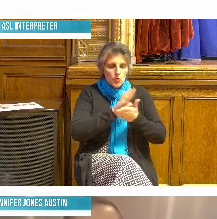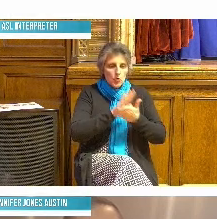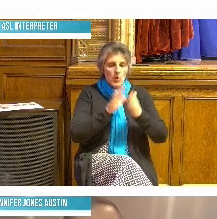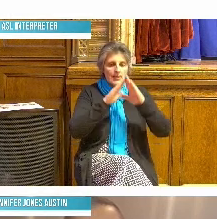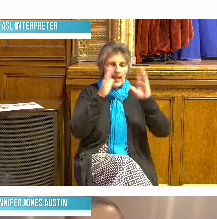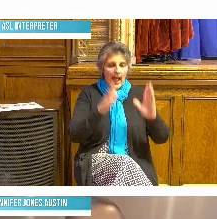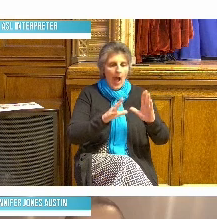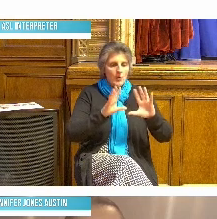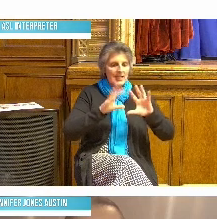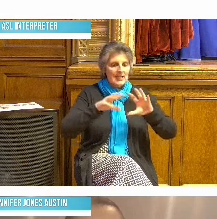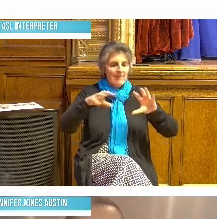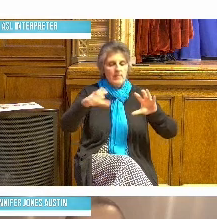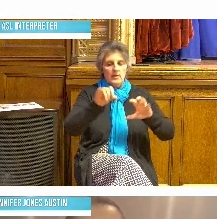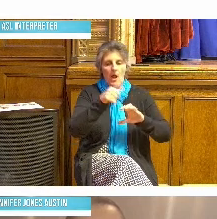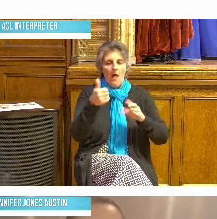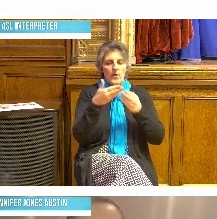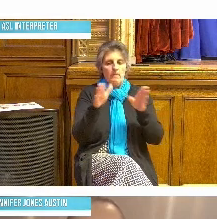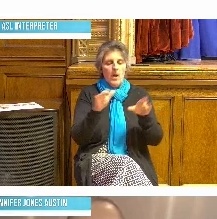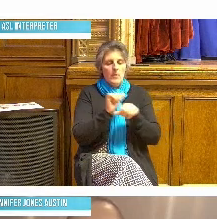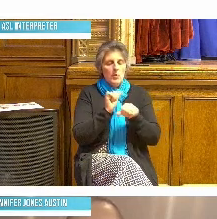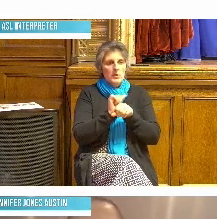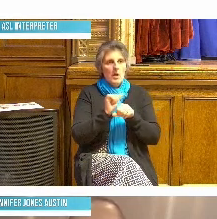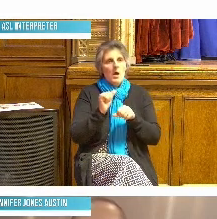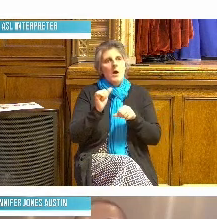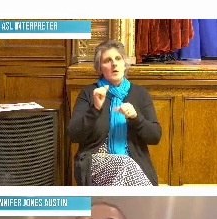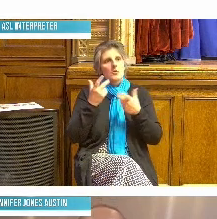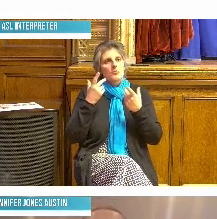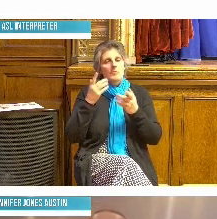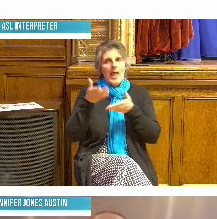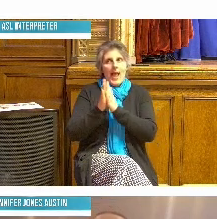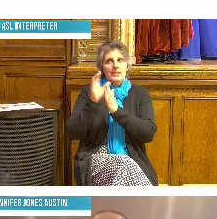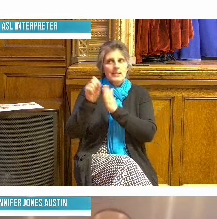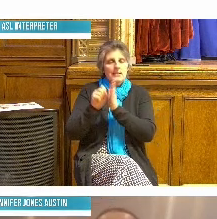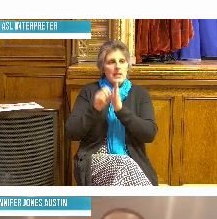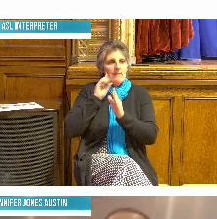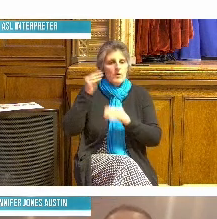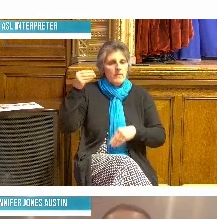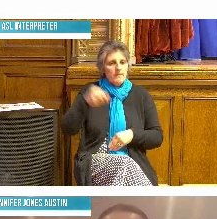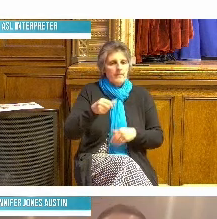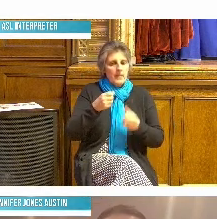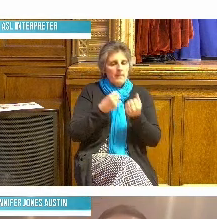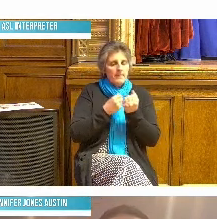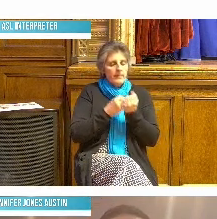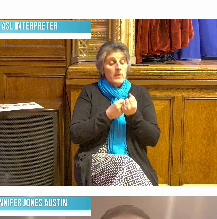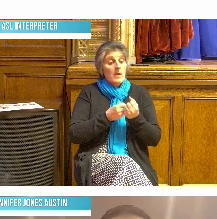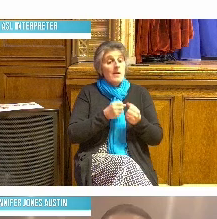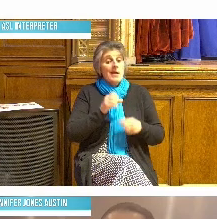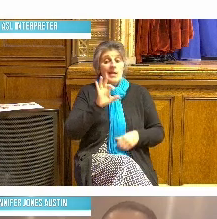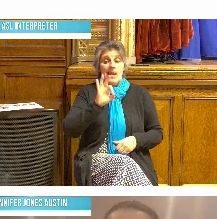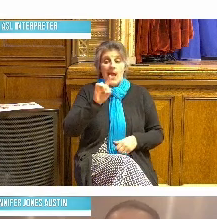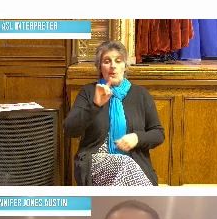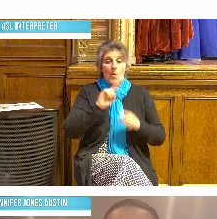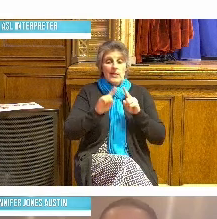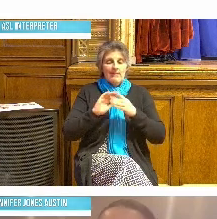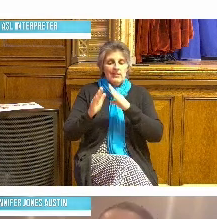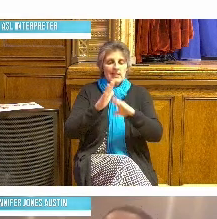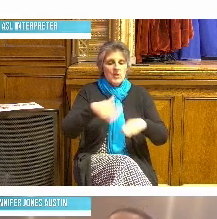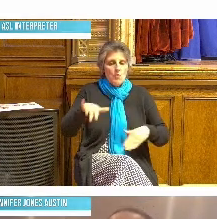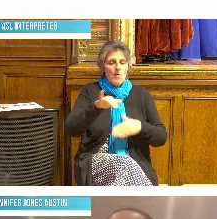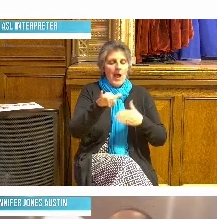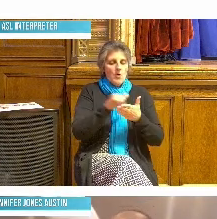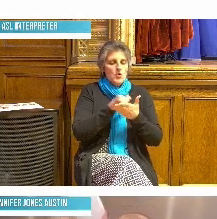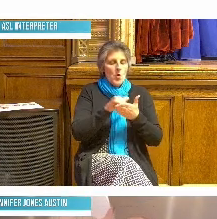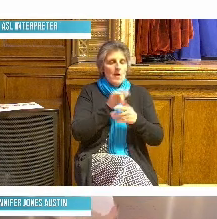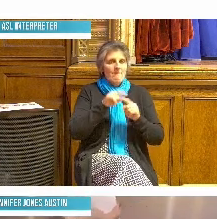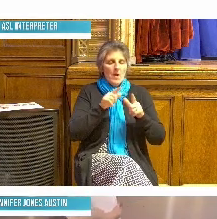and other public works, drawing on additional state assistance. In all, 91 municipalities in the state of New York, from